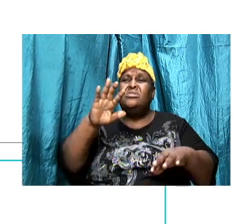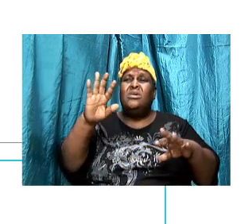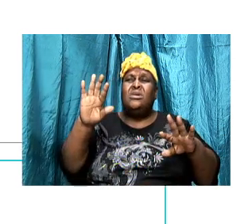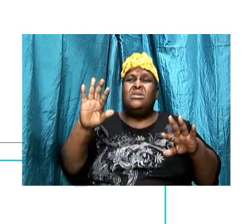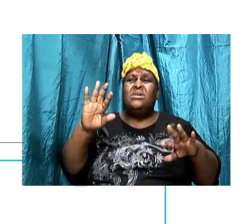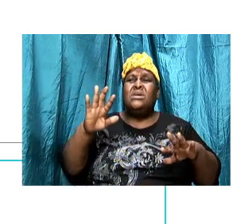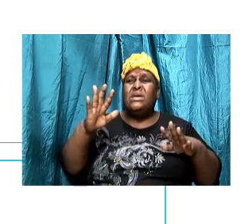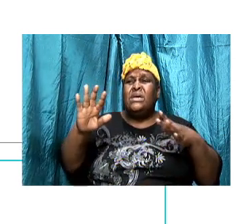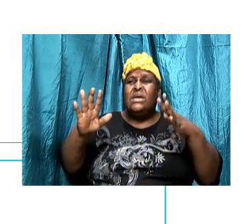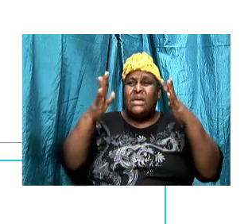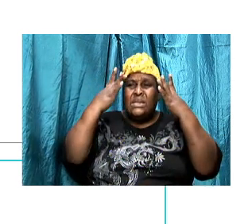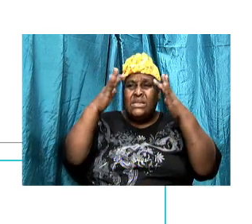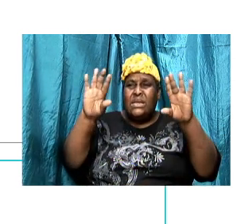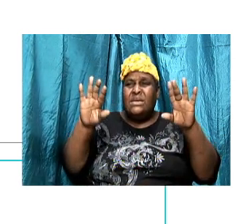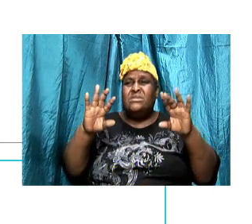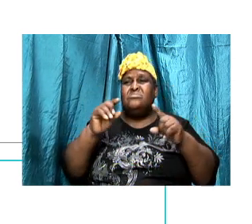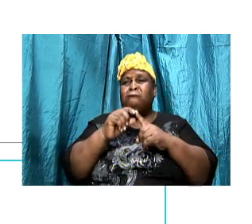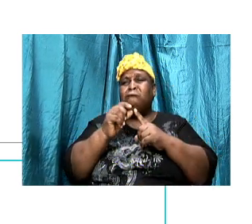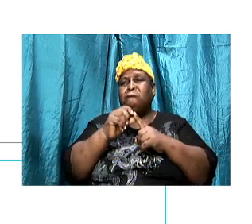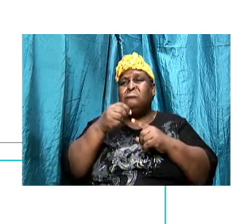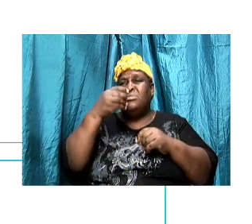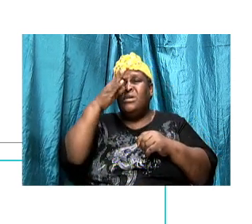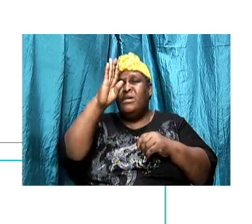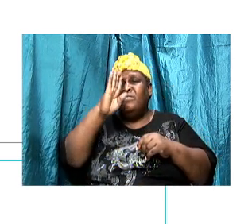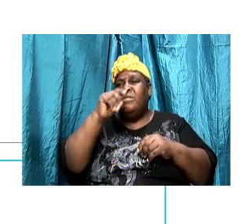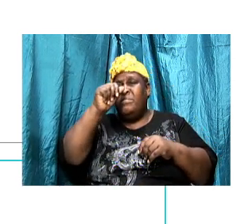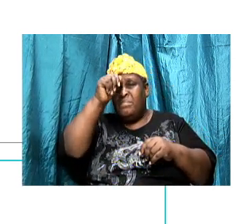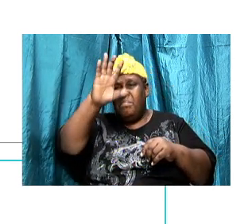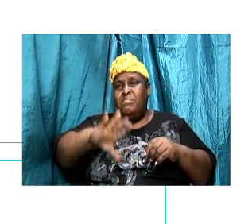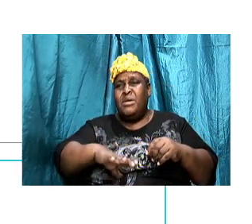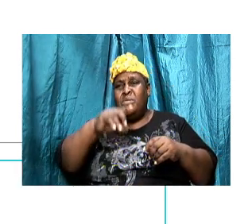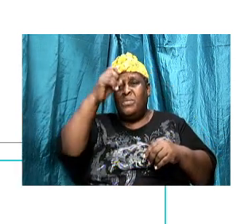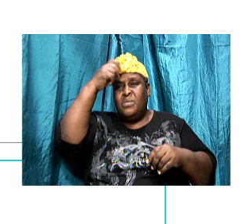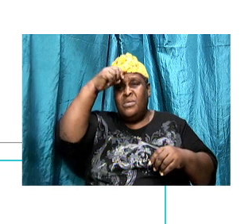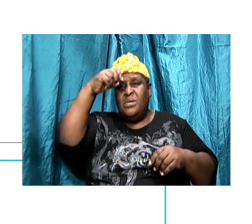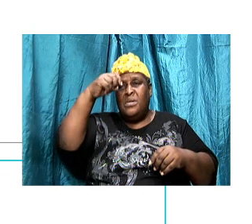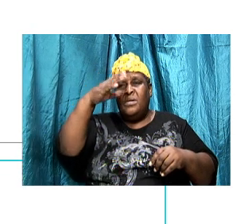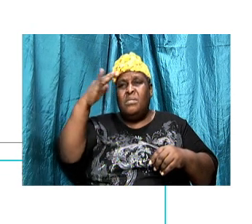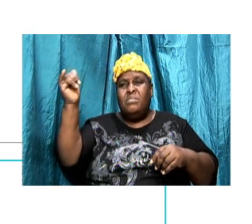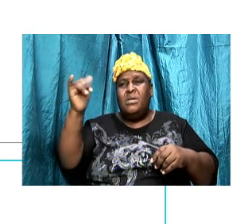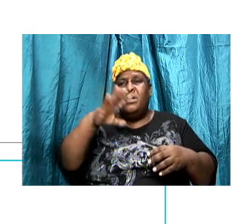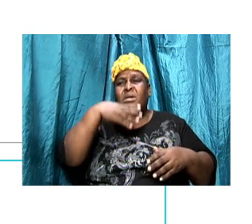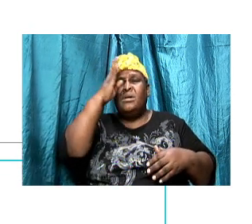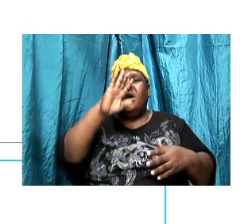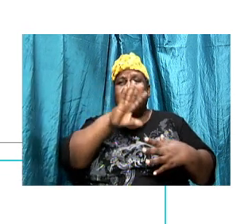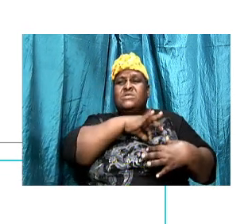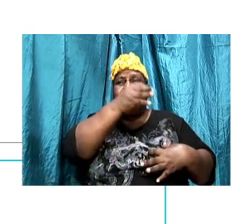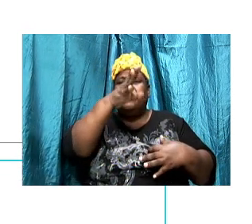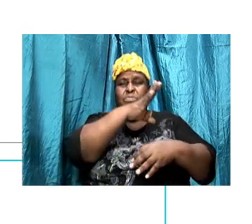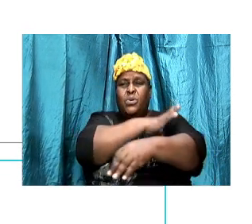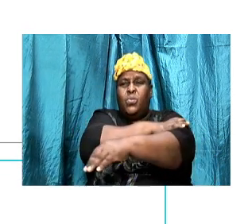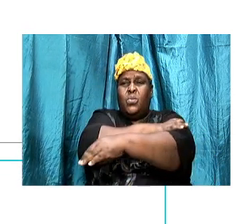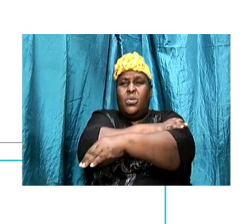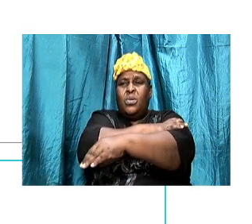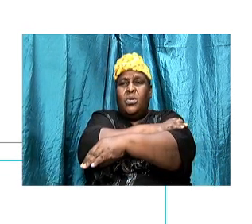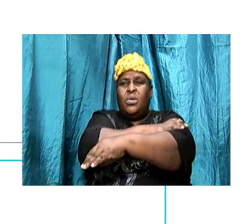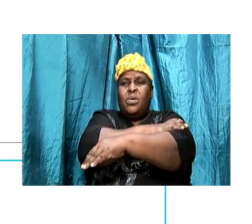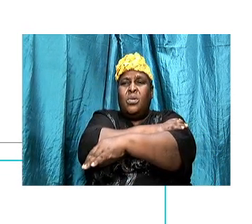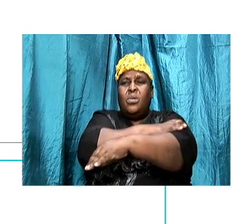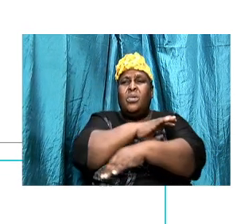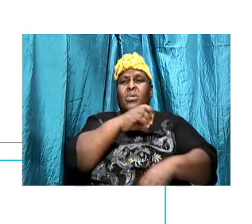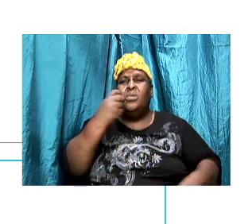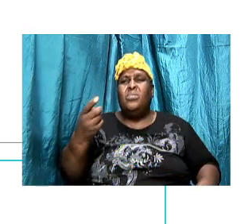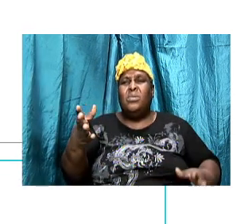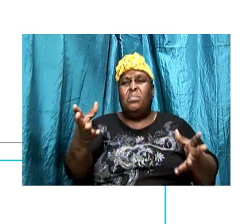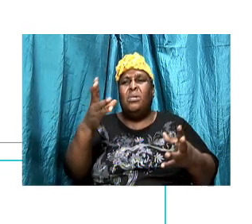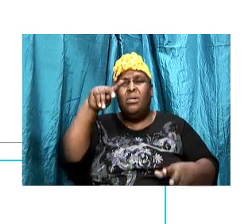wisdom. I say, I'm just recapping what I did before. But by God's Spirit and power. And the reason, one of the reasons why he does